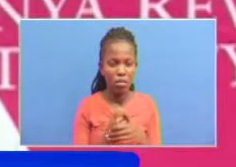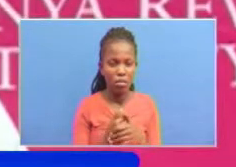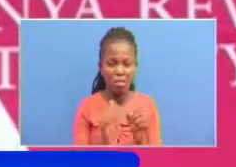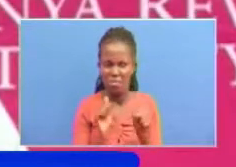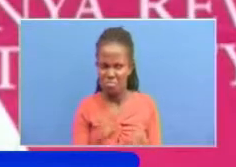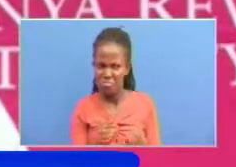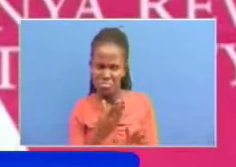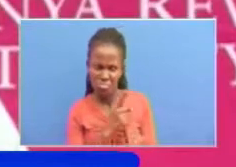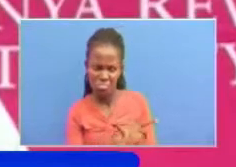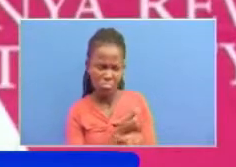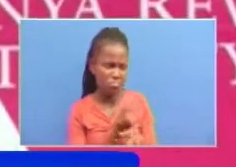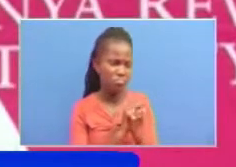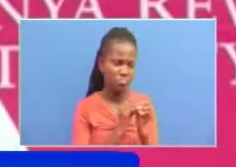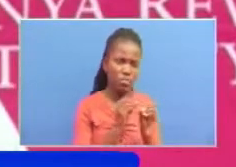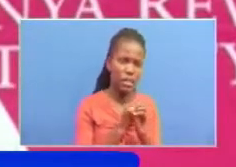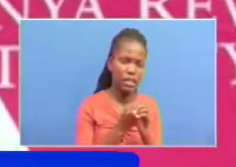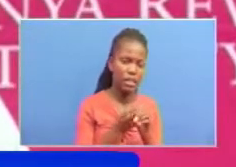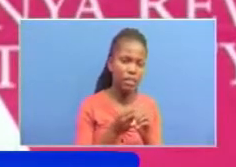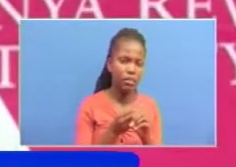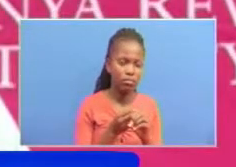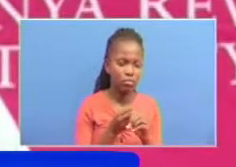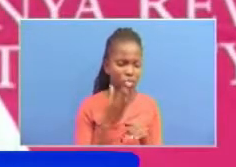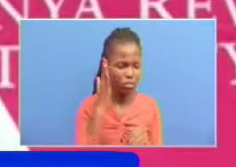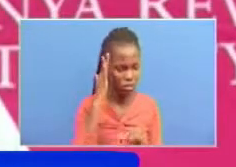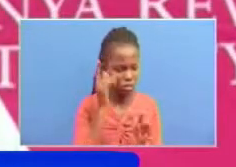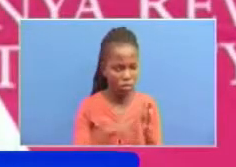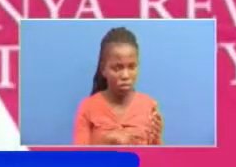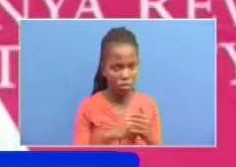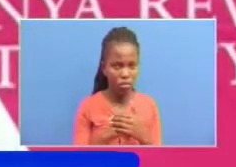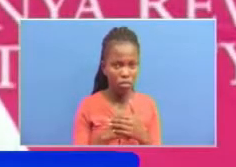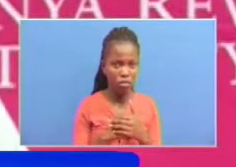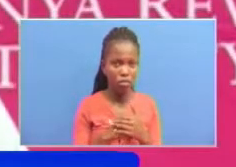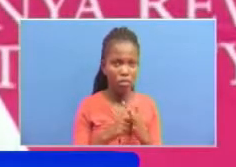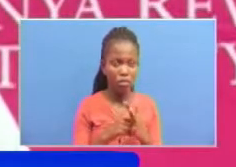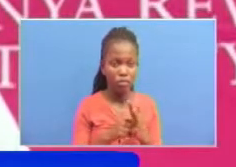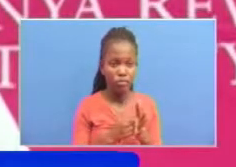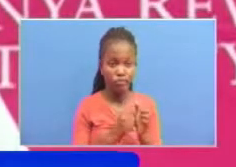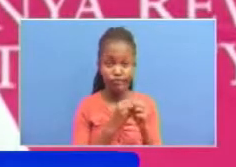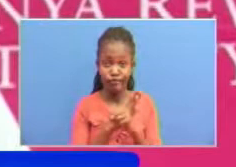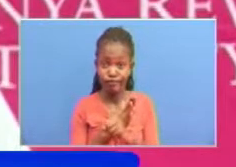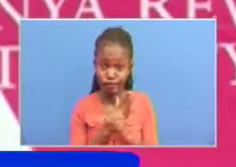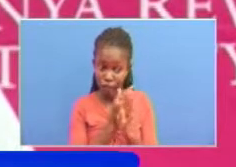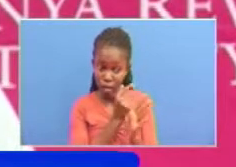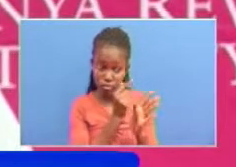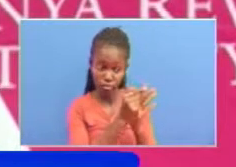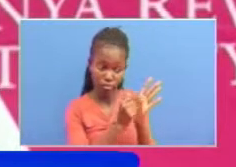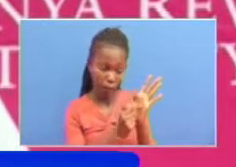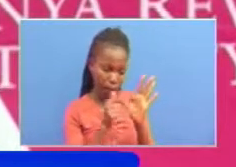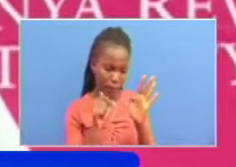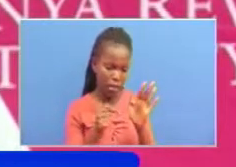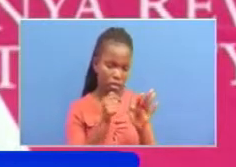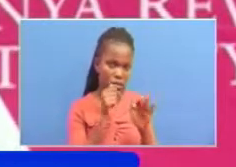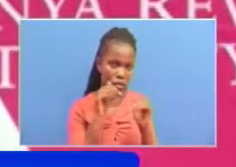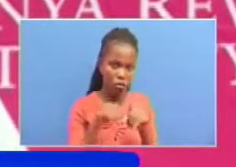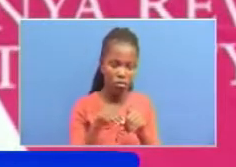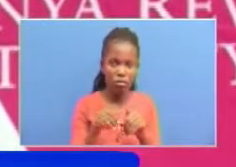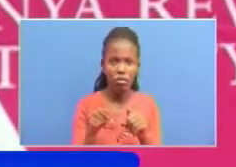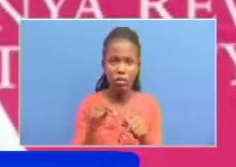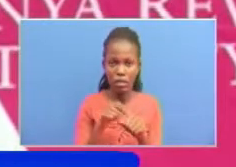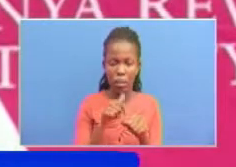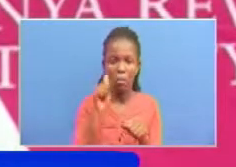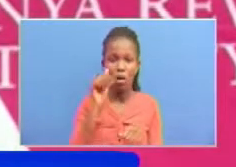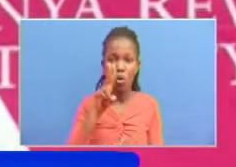that we need to adhere to the COVID-19 protocols. Even as we undertake the